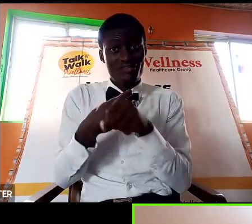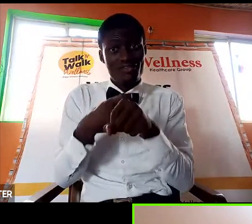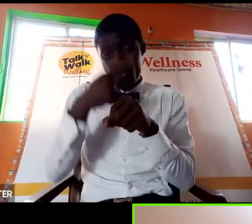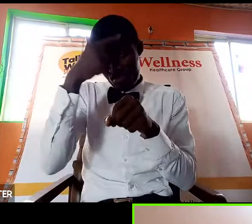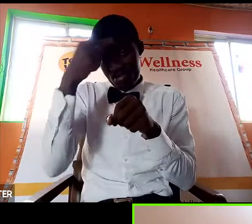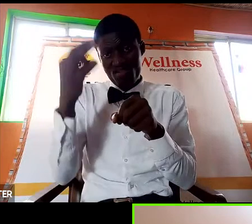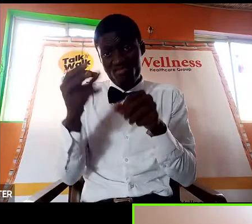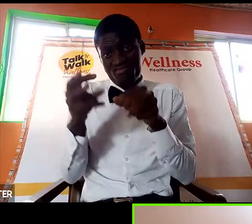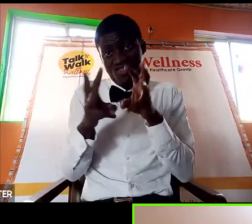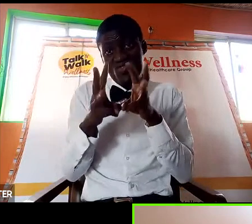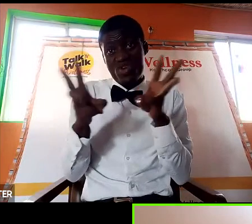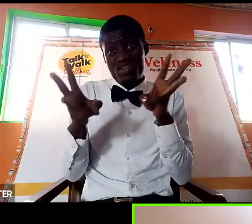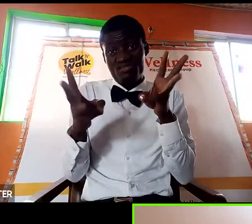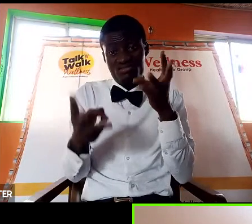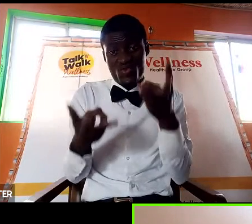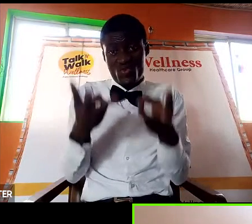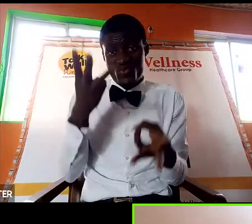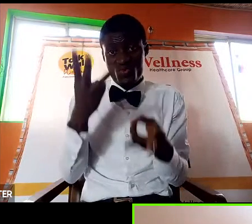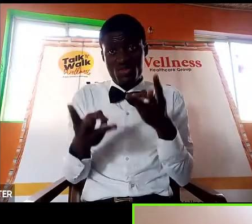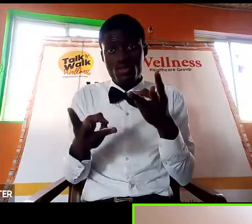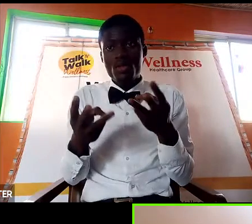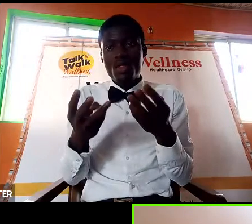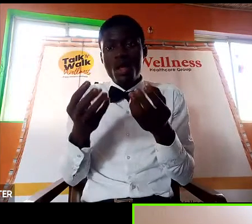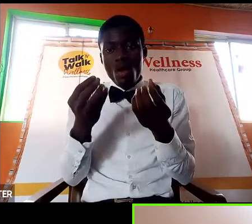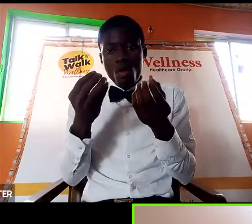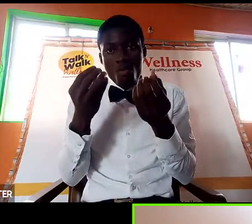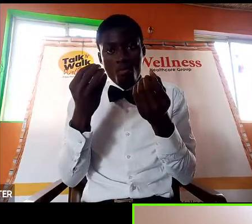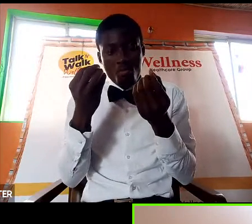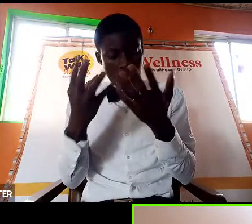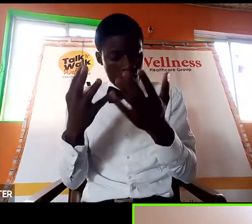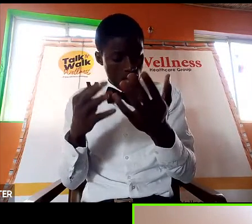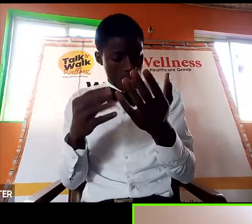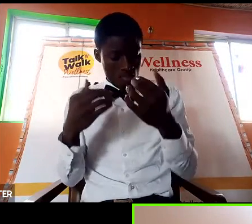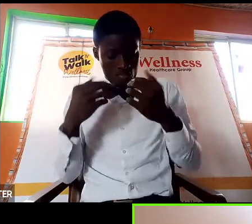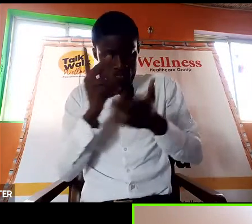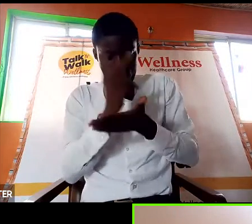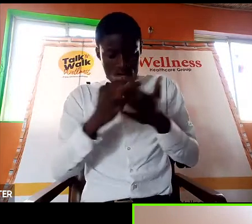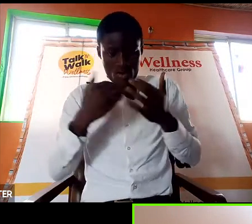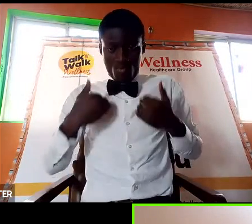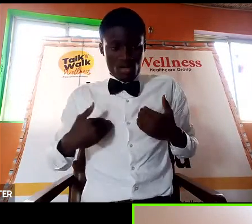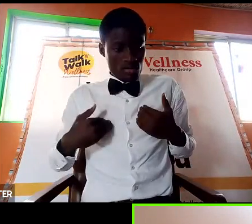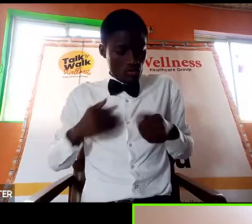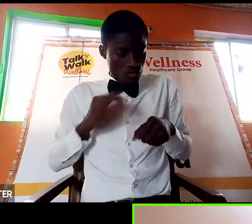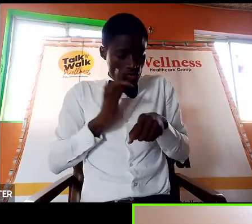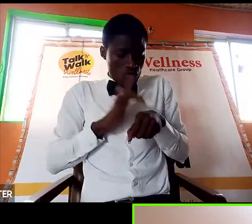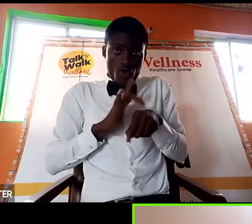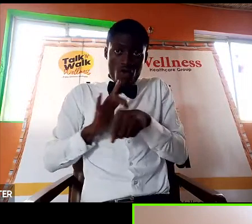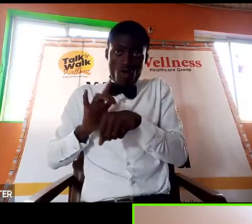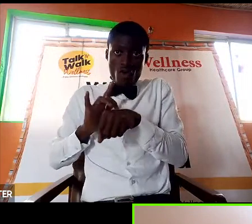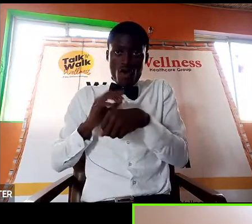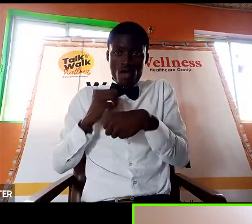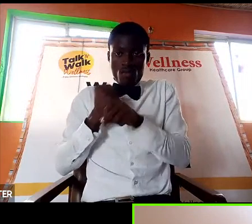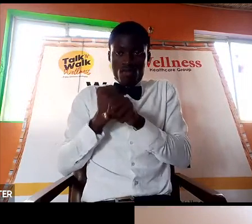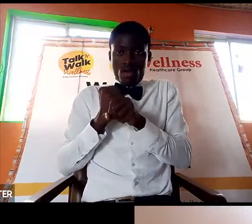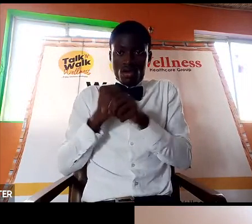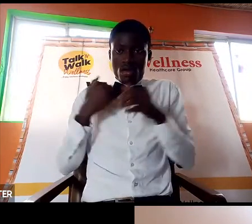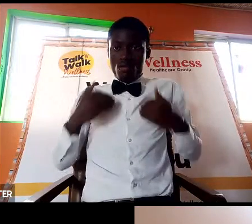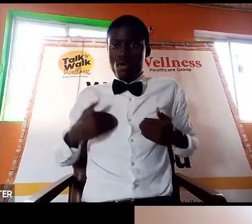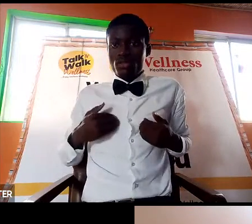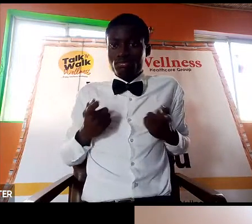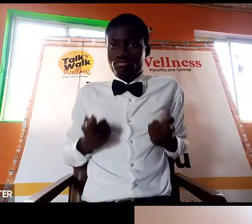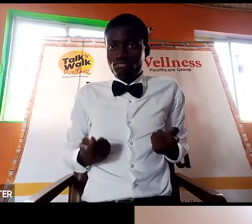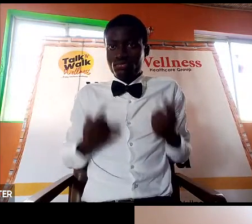more flesh to touch, there's more flesh to hold, and I think that works for a lot of men as well. So I think for African